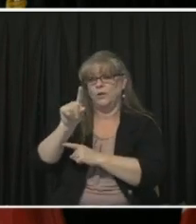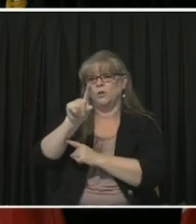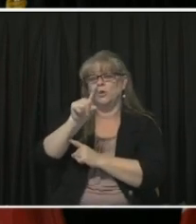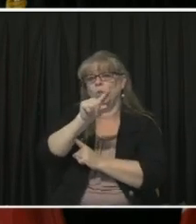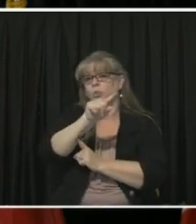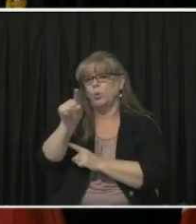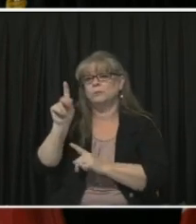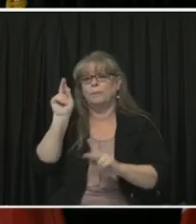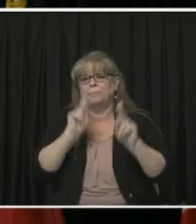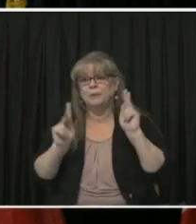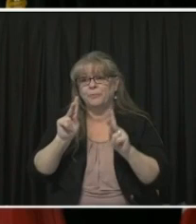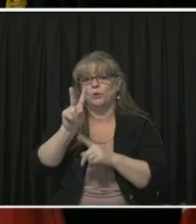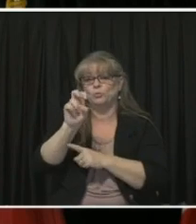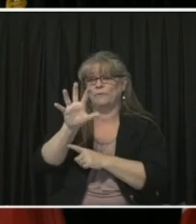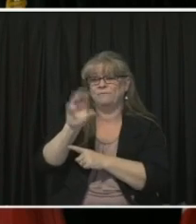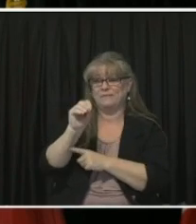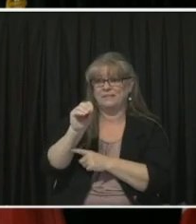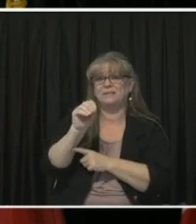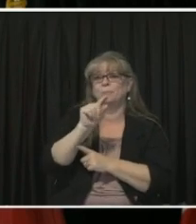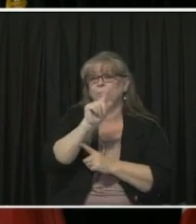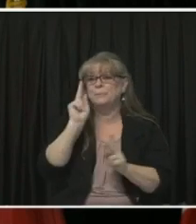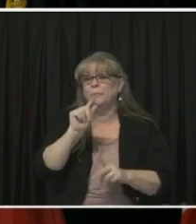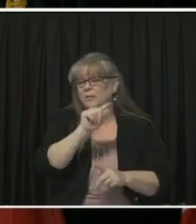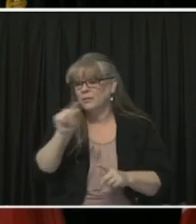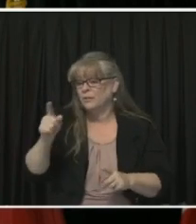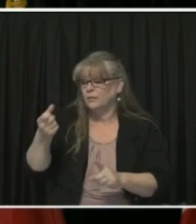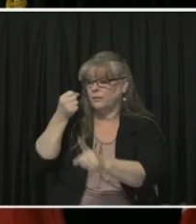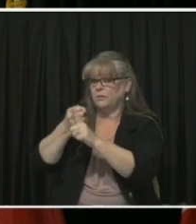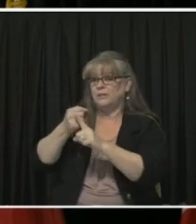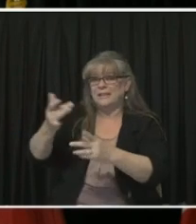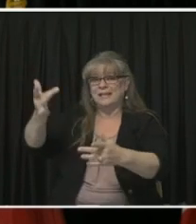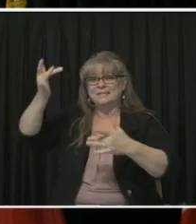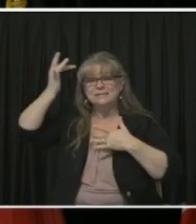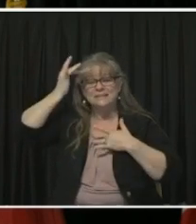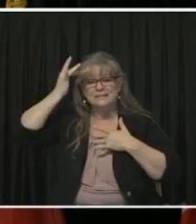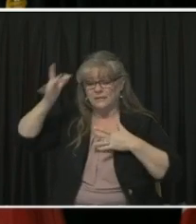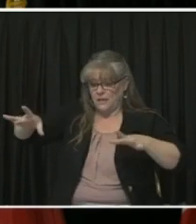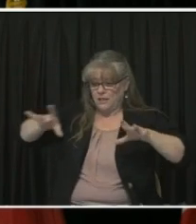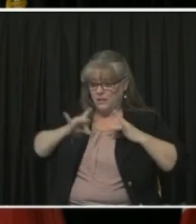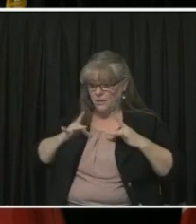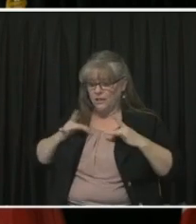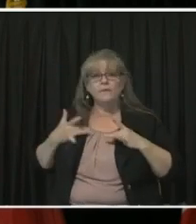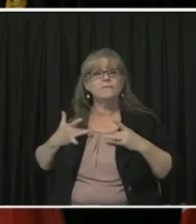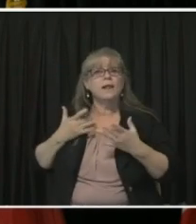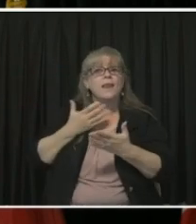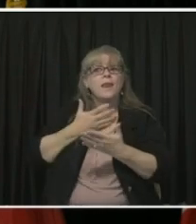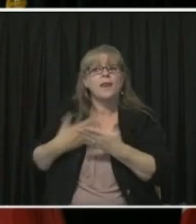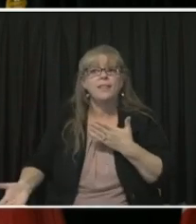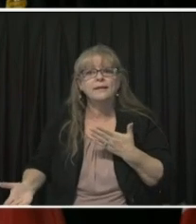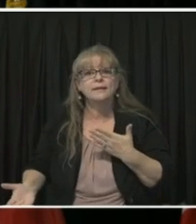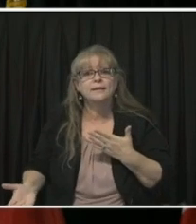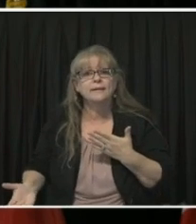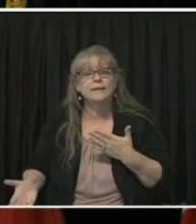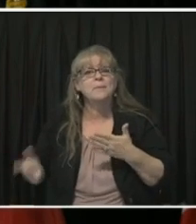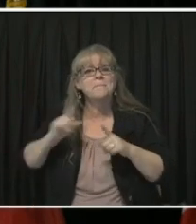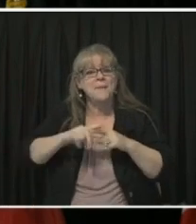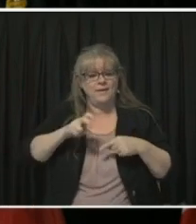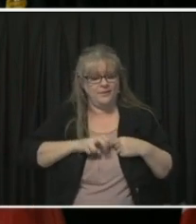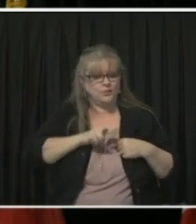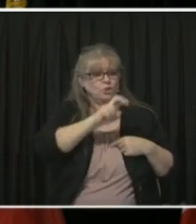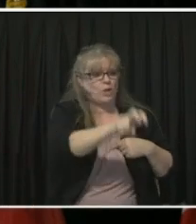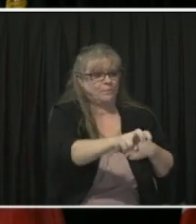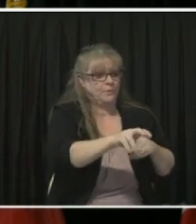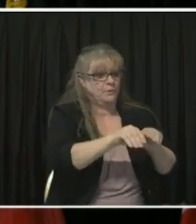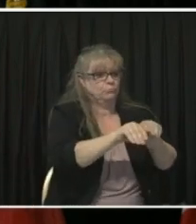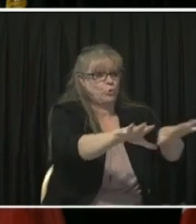symptoms. Many are positive and do not have cough or fever. There is still the potential for rapid increase in disease spread if we